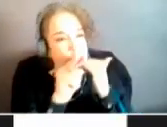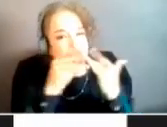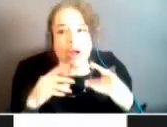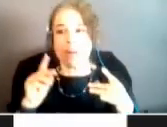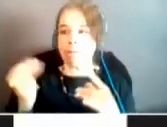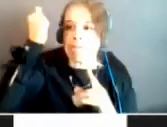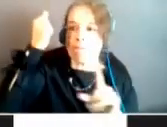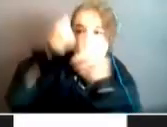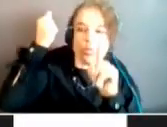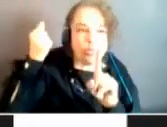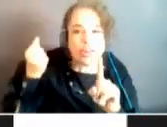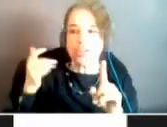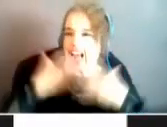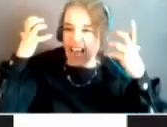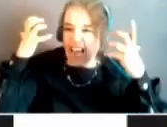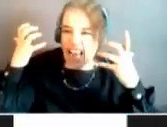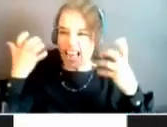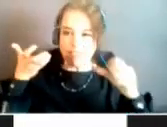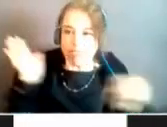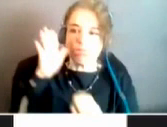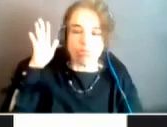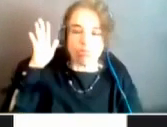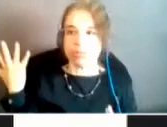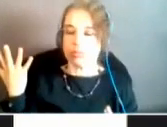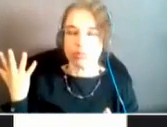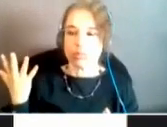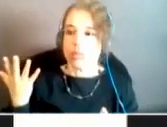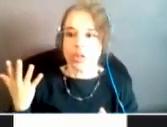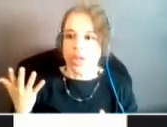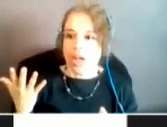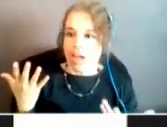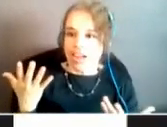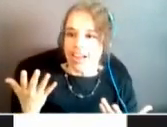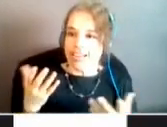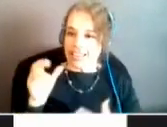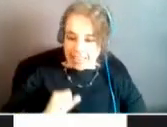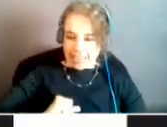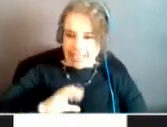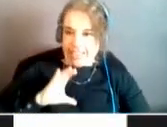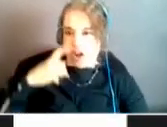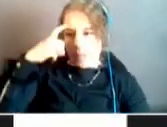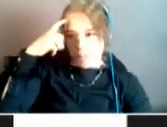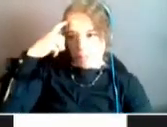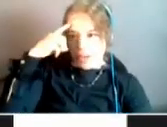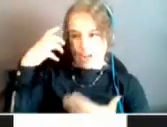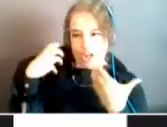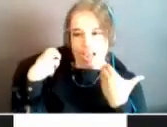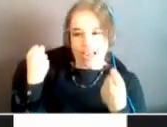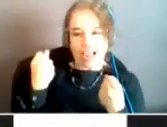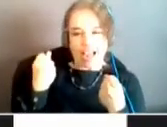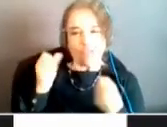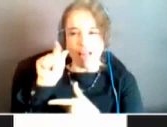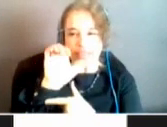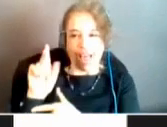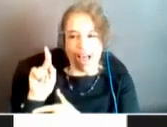boom, she was just so angry that I had said that. So this stigma of mental illness, the lack